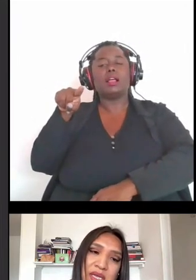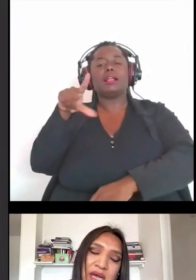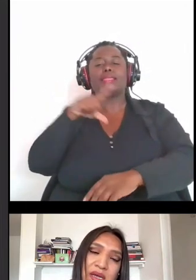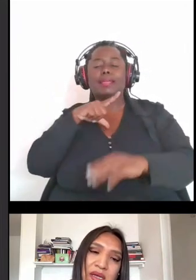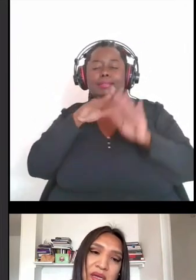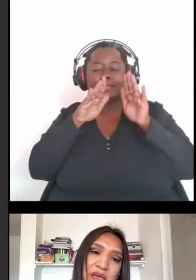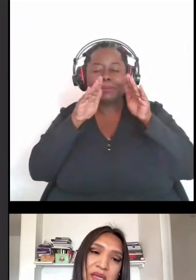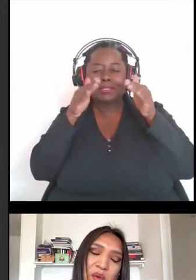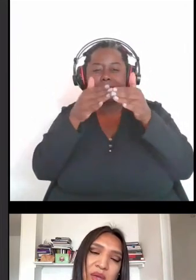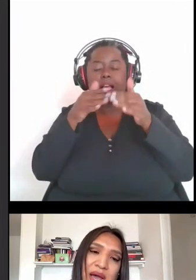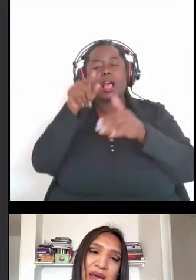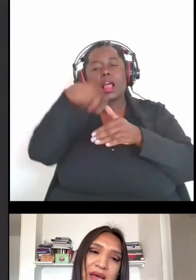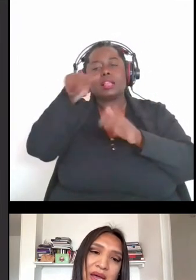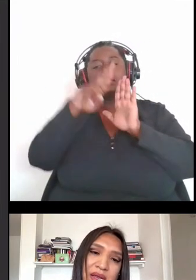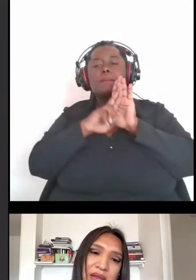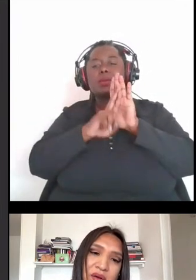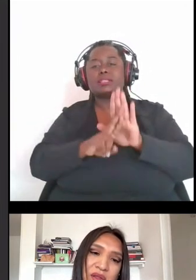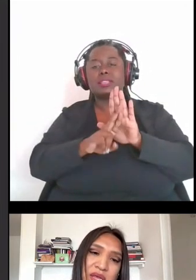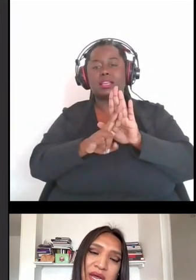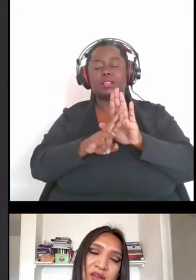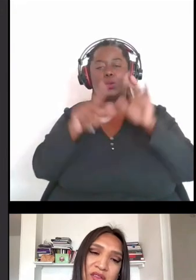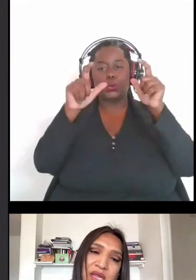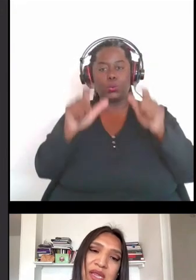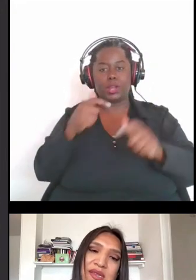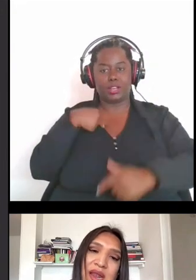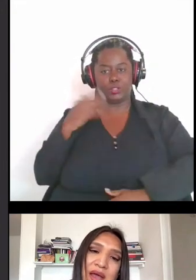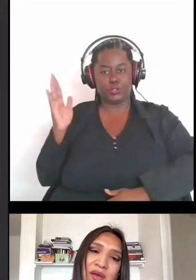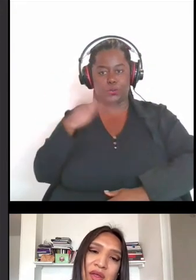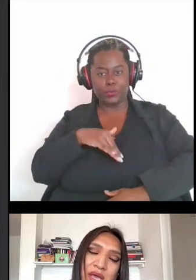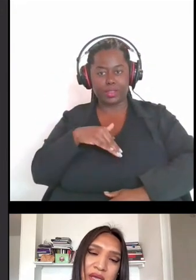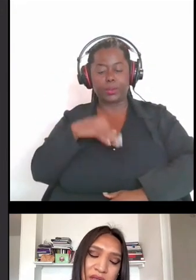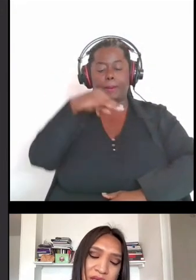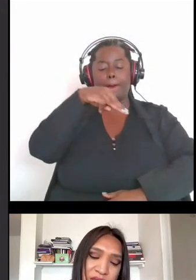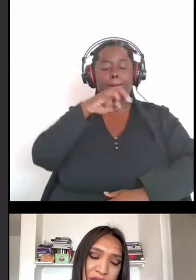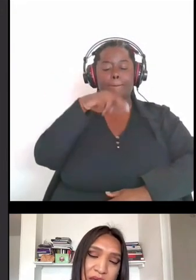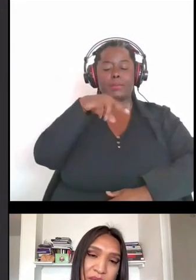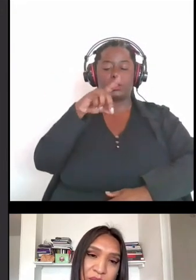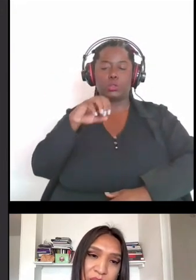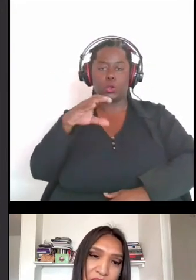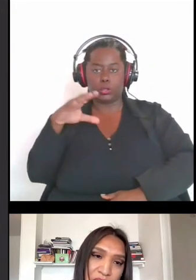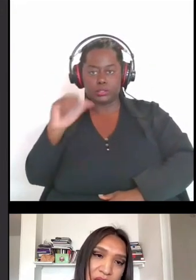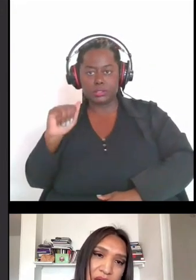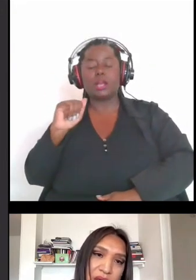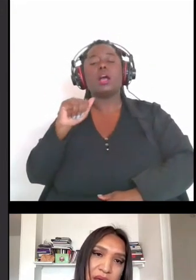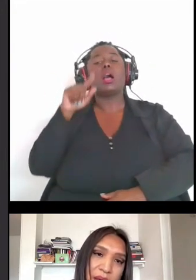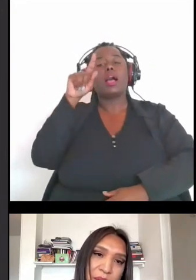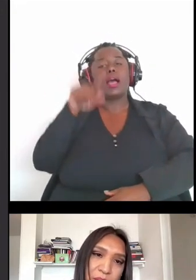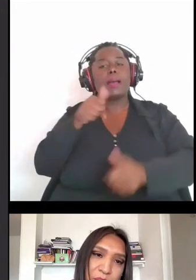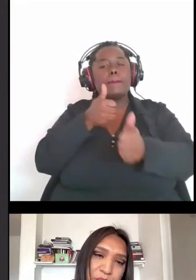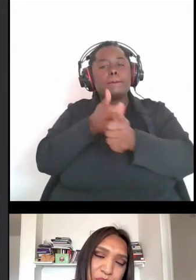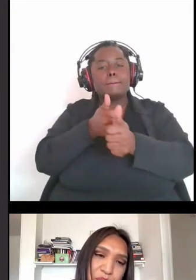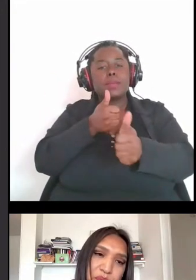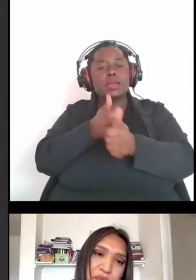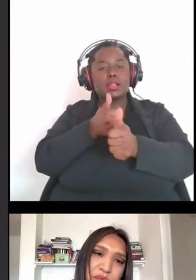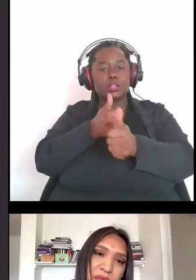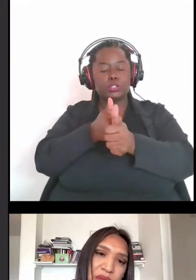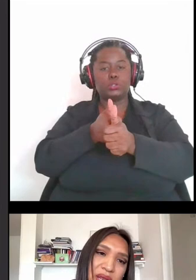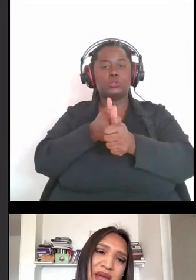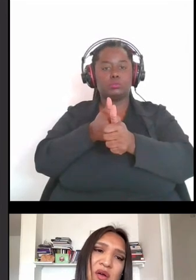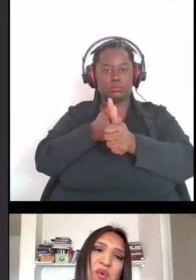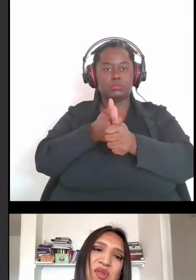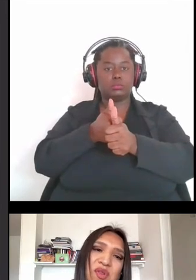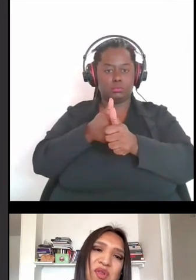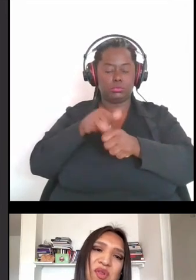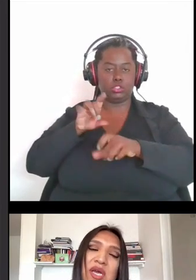part of the place where I come from in Mendoza which is a province in Argentina close to the